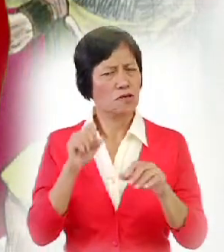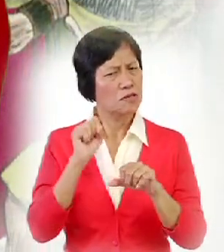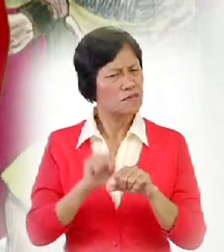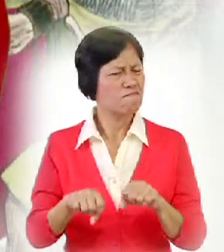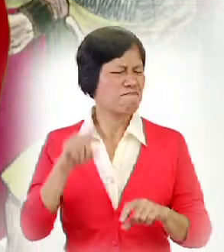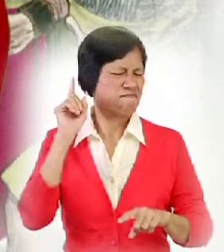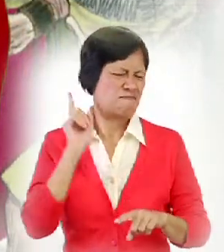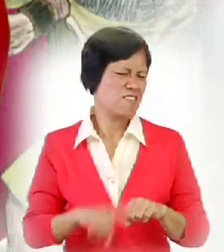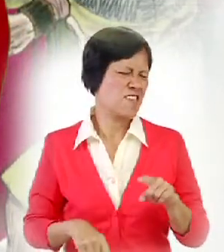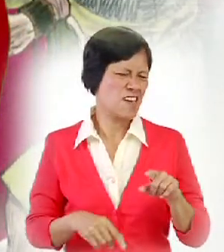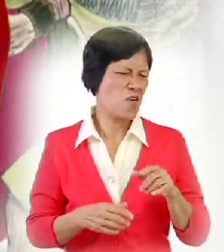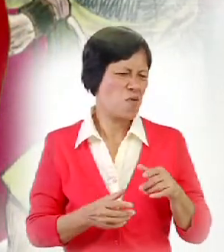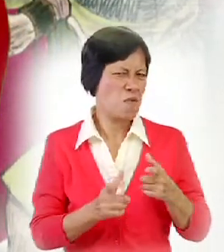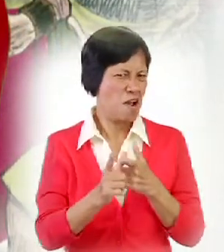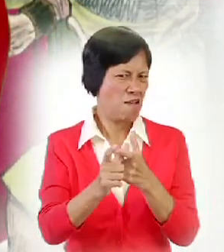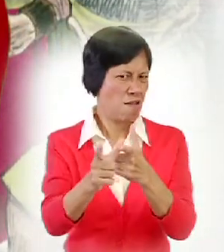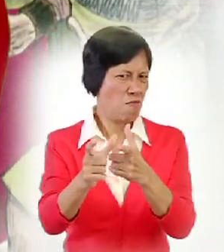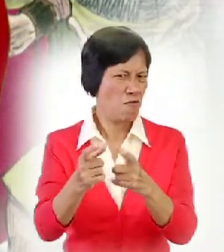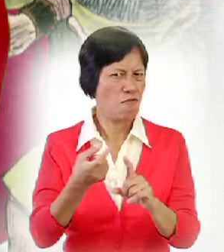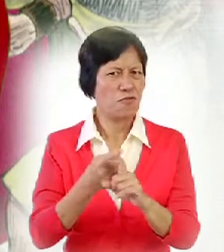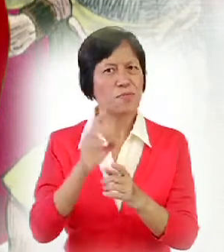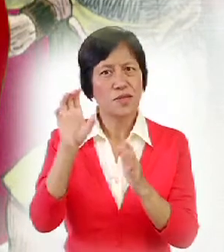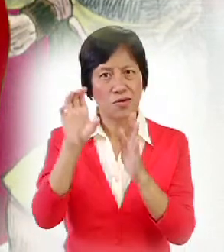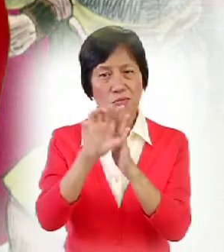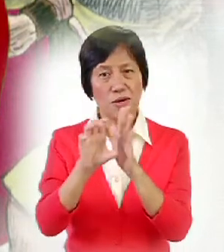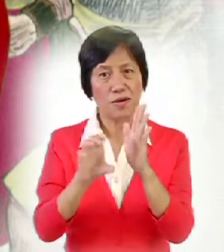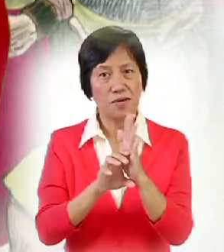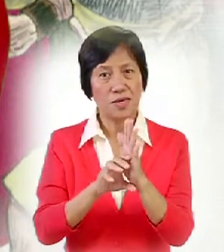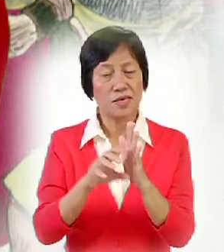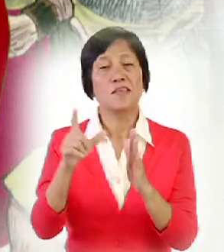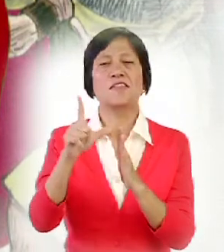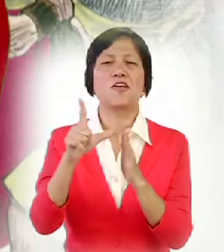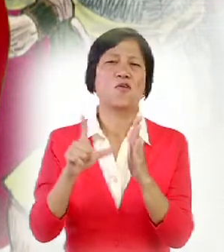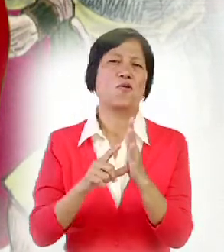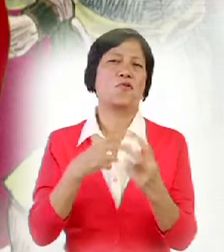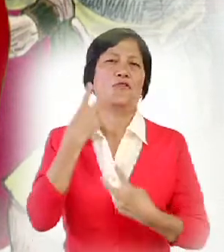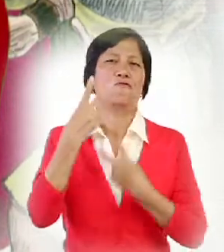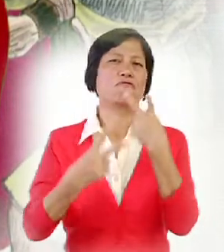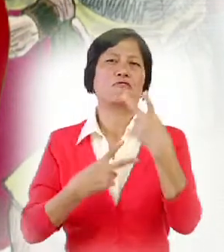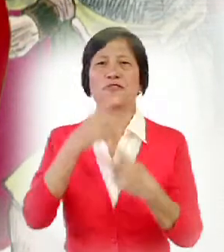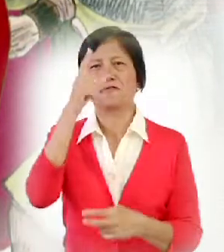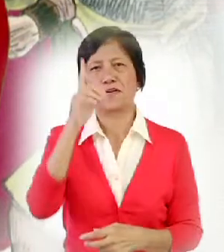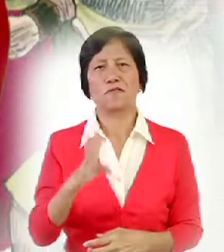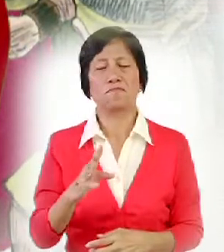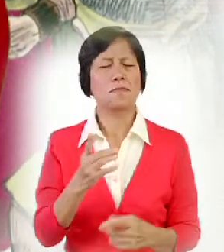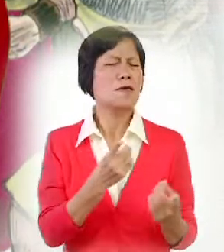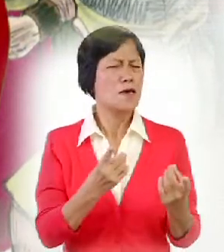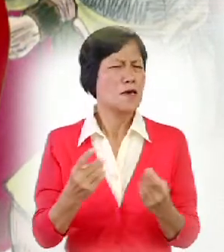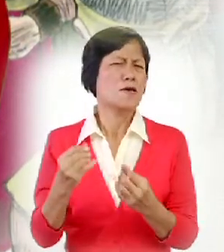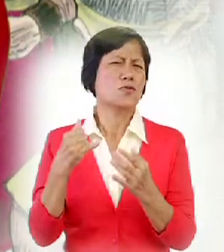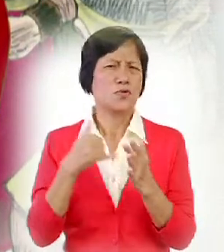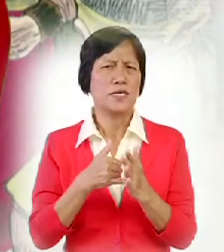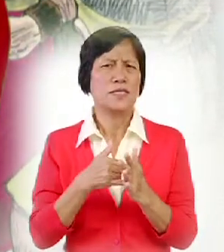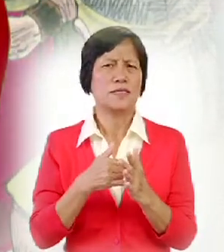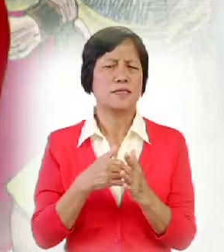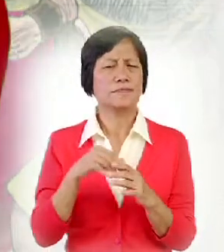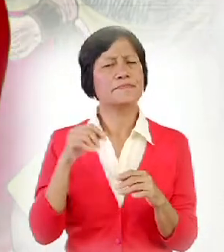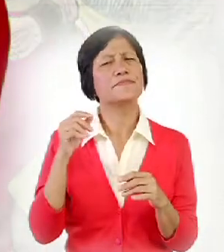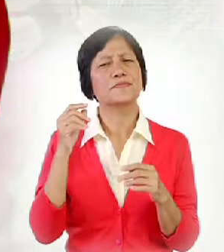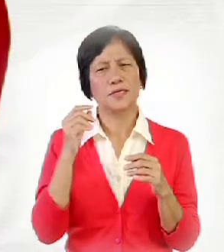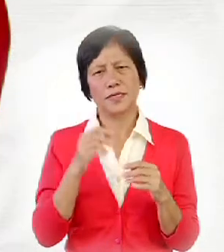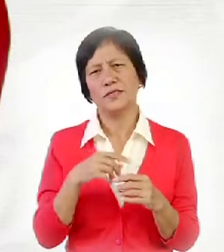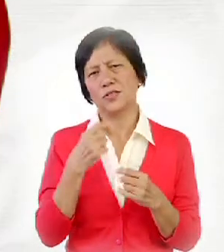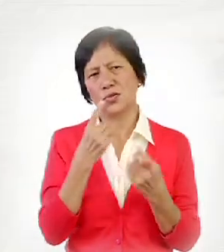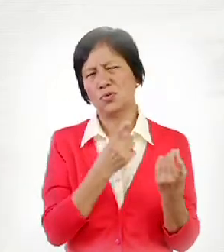run away from the commandment, the law, the voice of God. Do it. Just execute